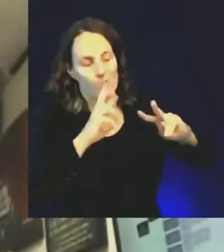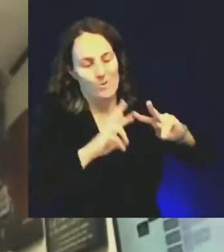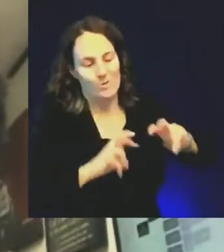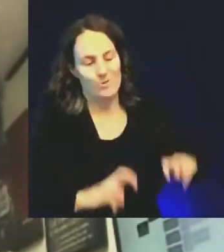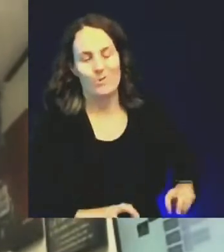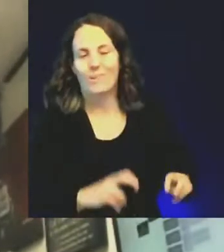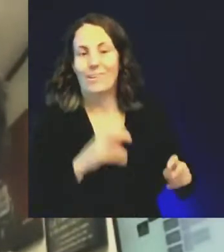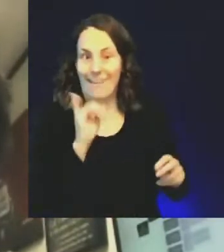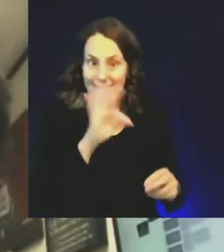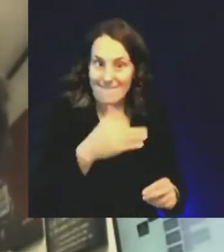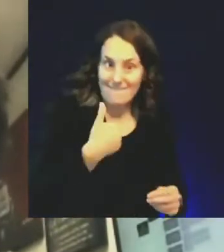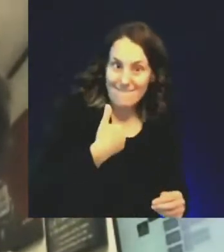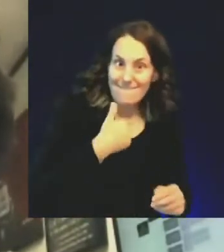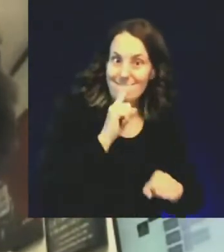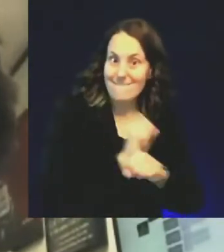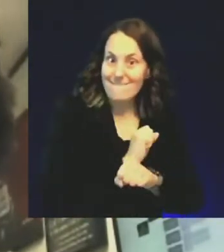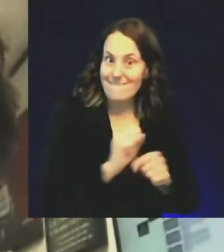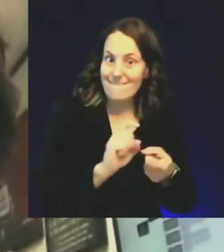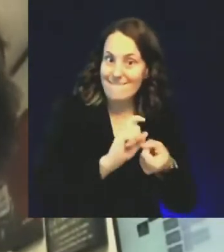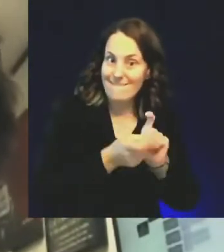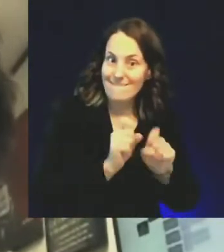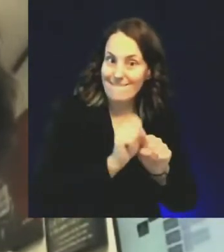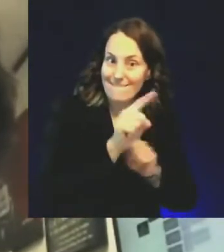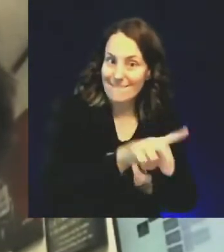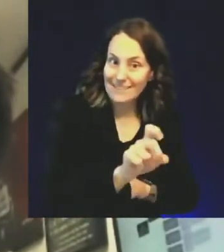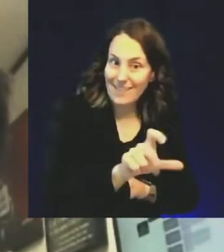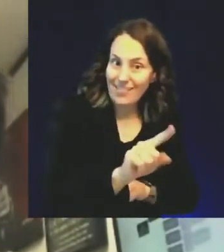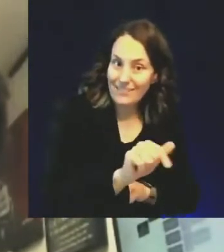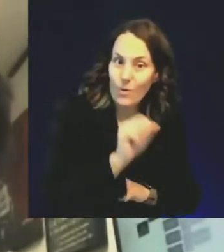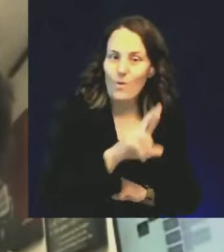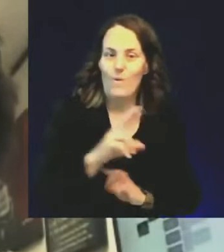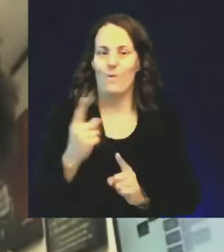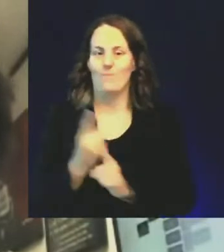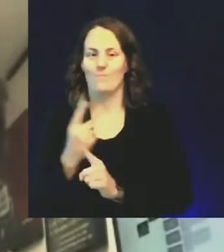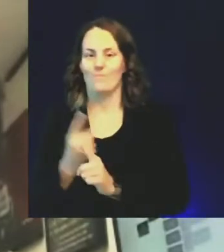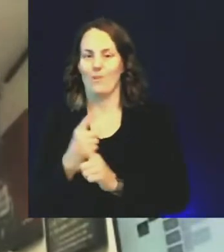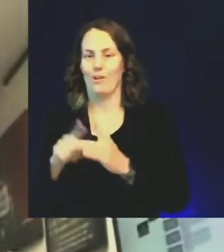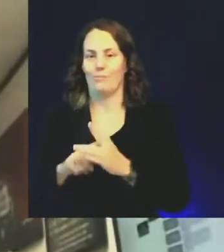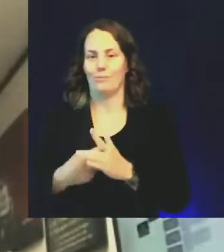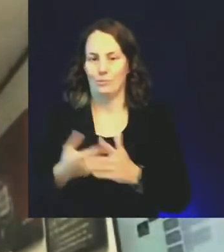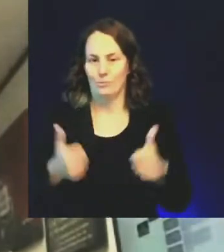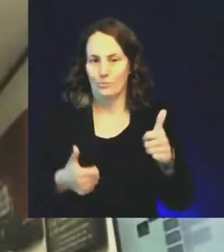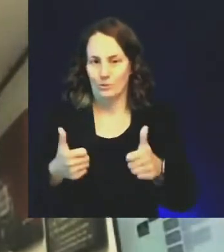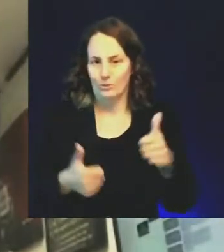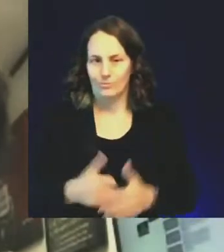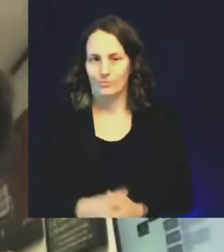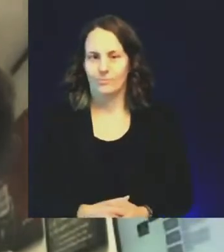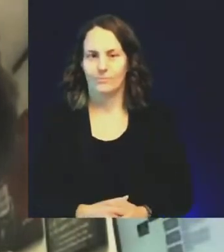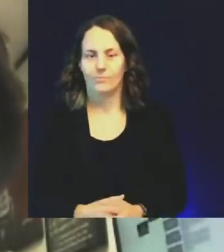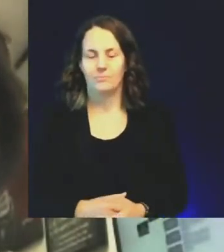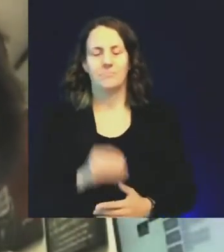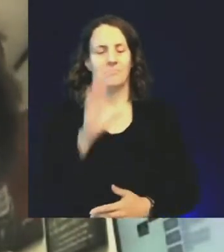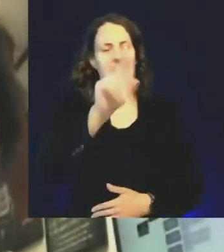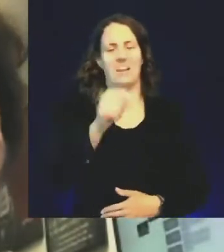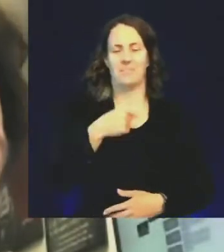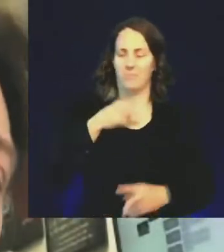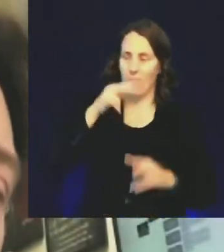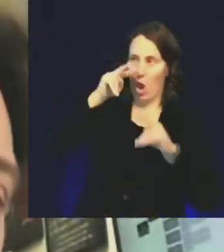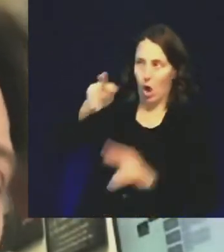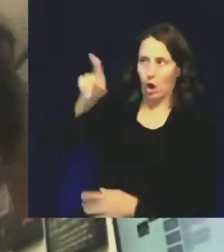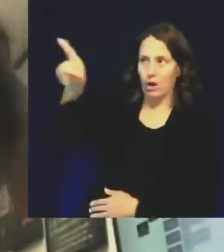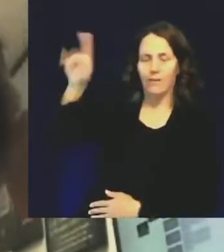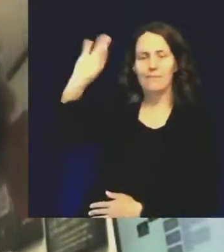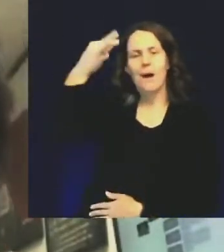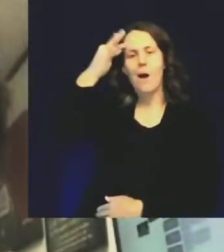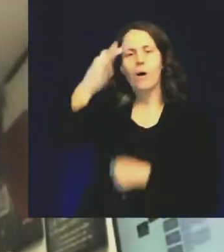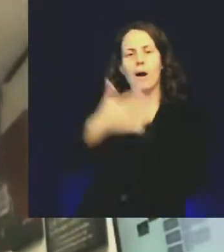confident that the data are painting an accurate picture, which is that the Delta strain is becoming the dominant strain. So is it